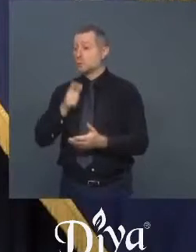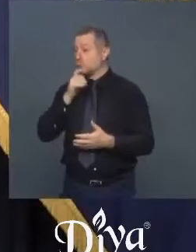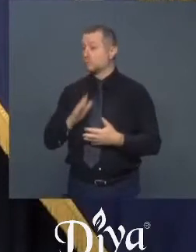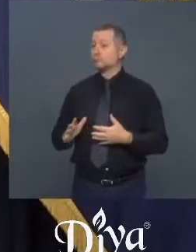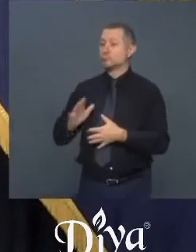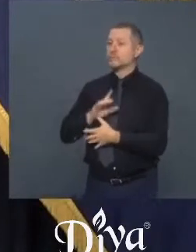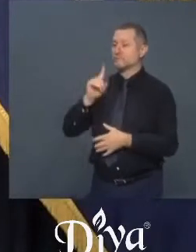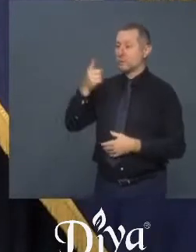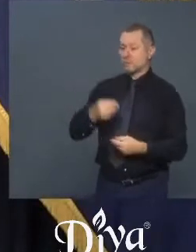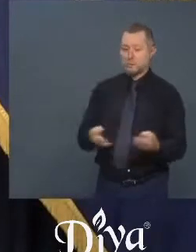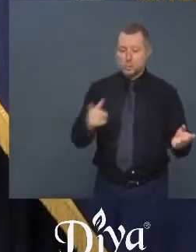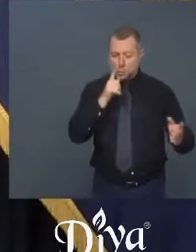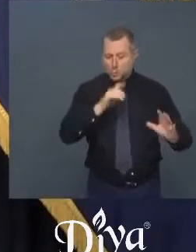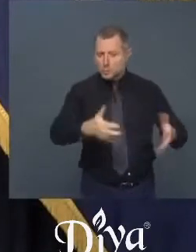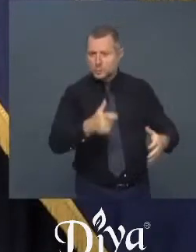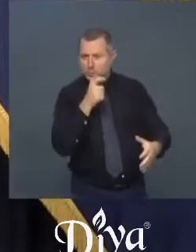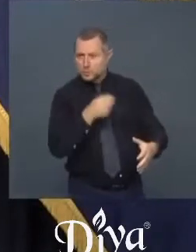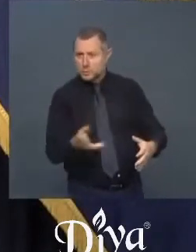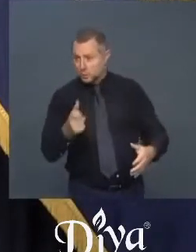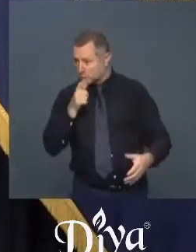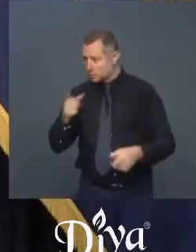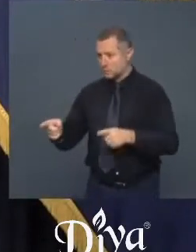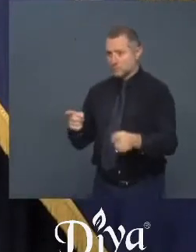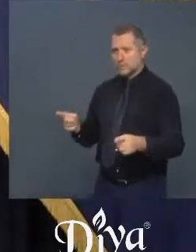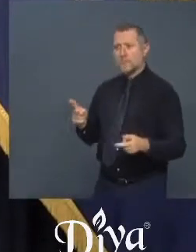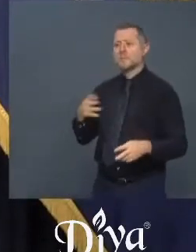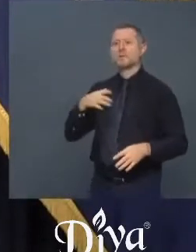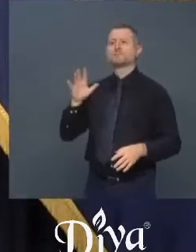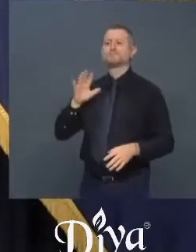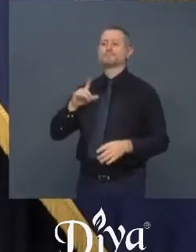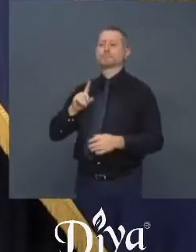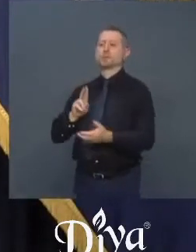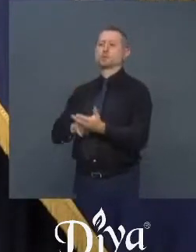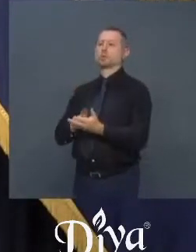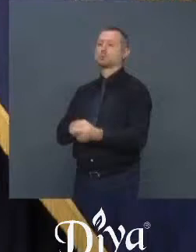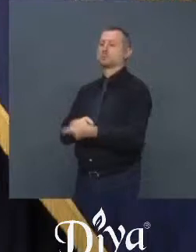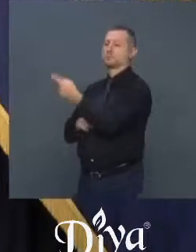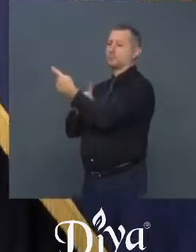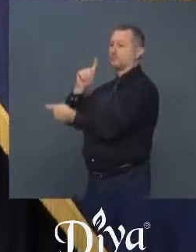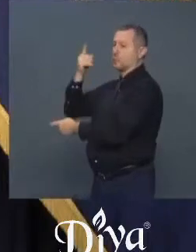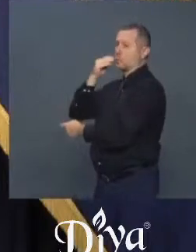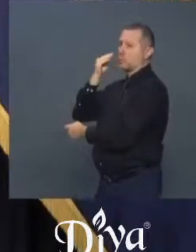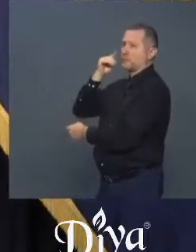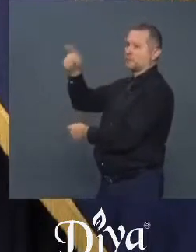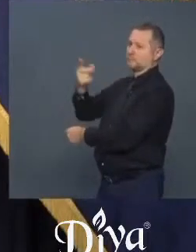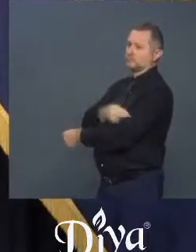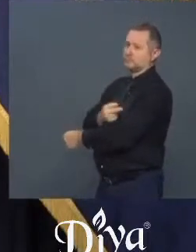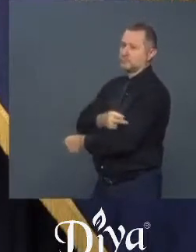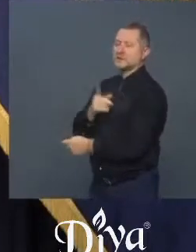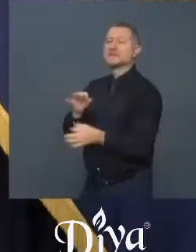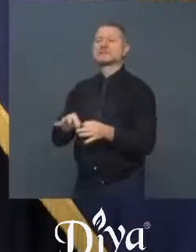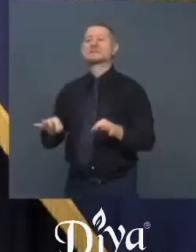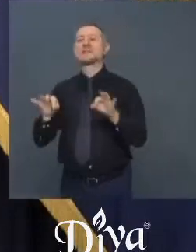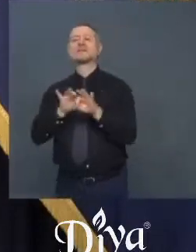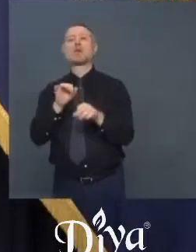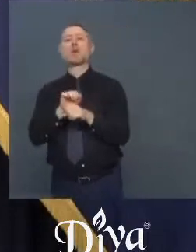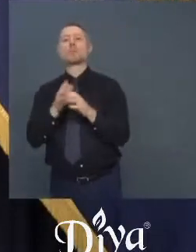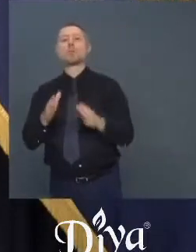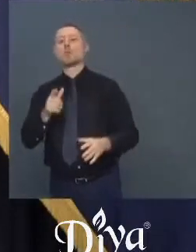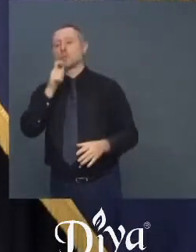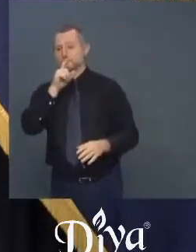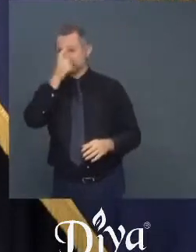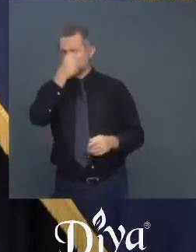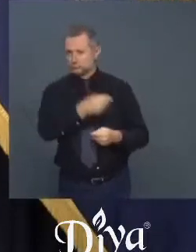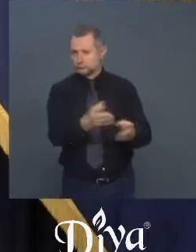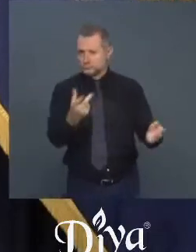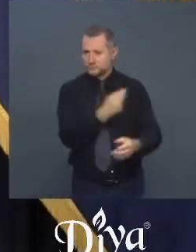A lot of people are going to say it should be nursing homes and essential workers first. Some people are going to